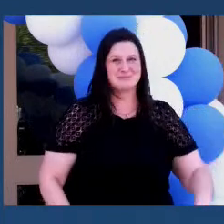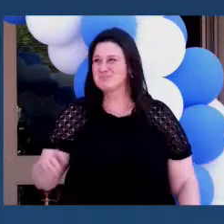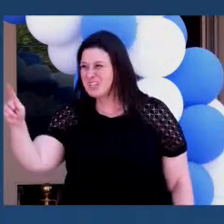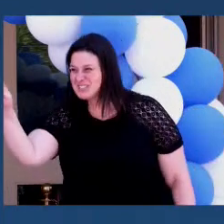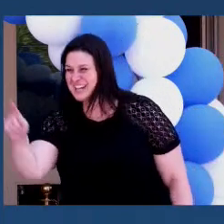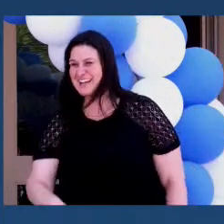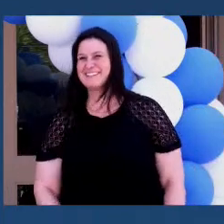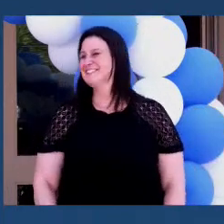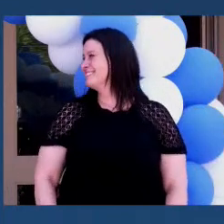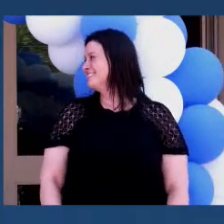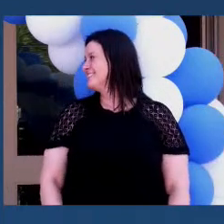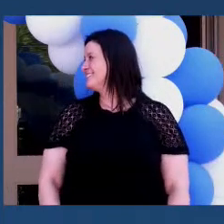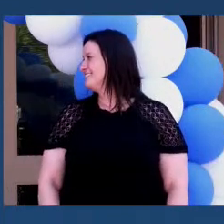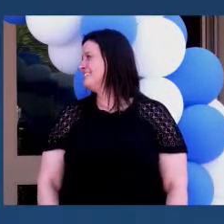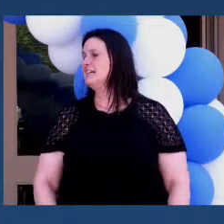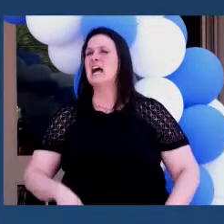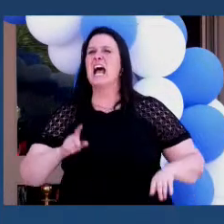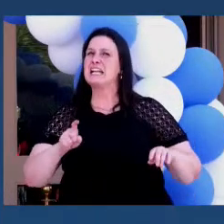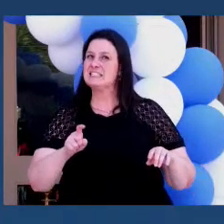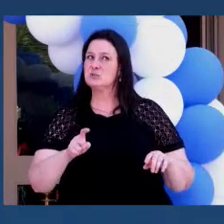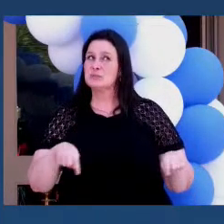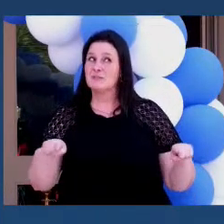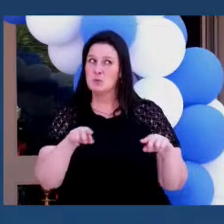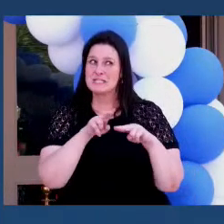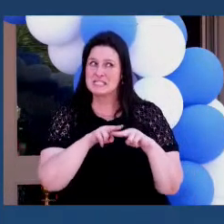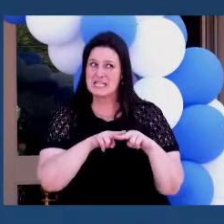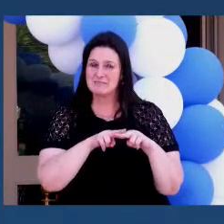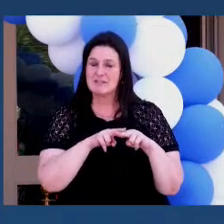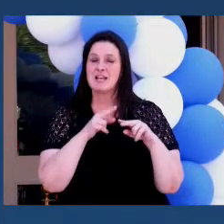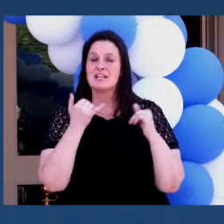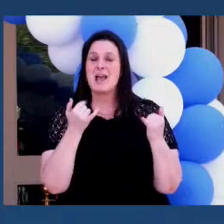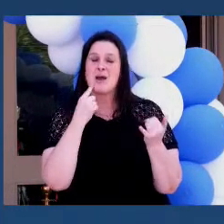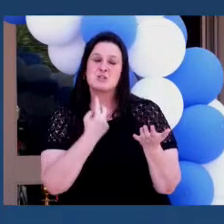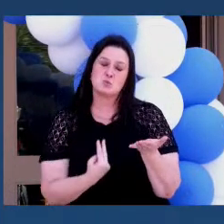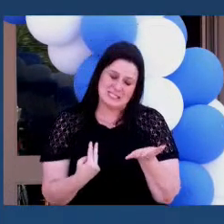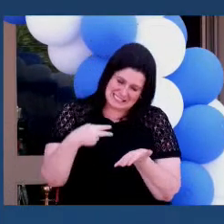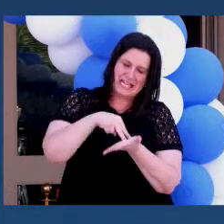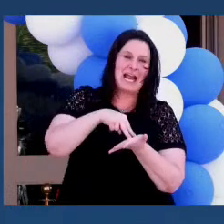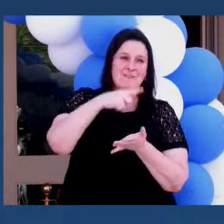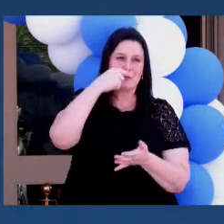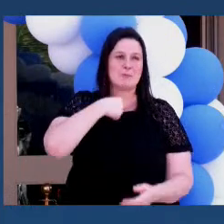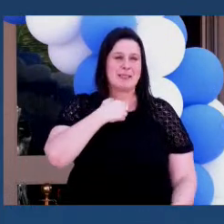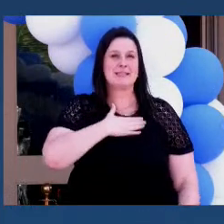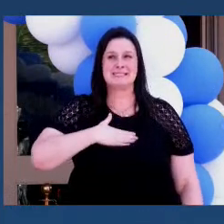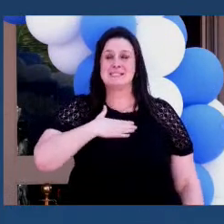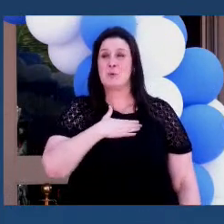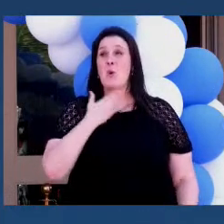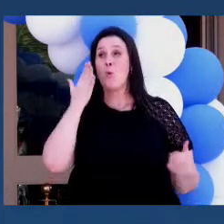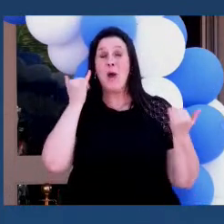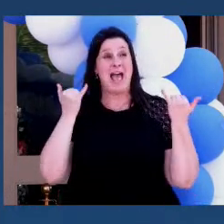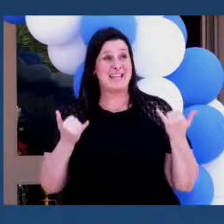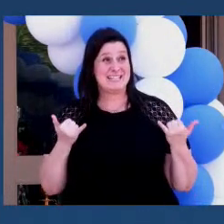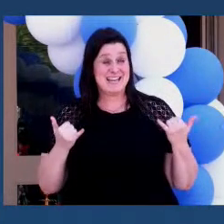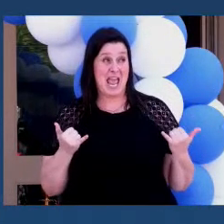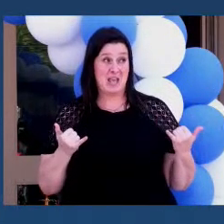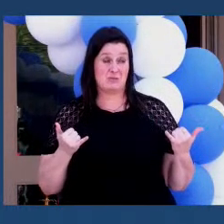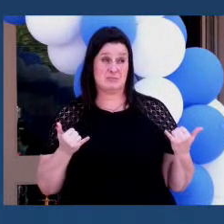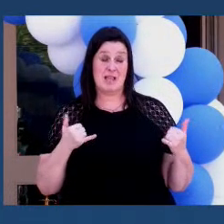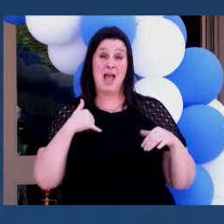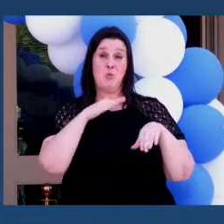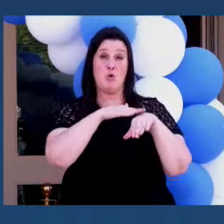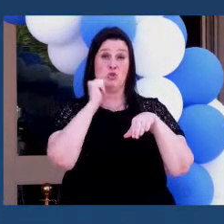Maurice! I need you, if you're seated at this time, I need you to stand up for me, please, because at this time I am going to call